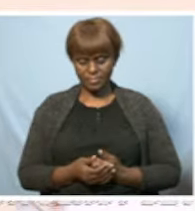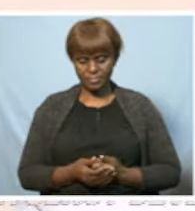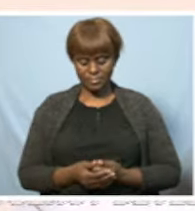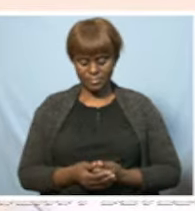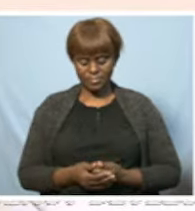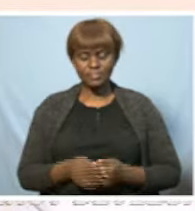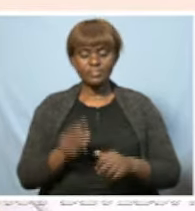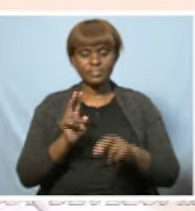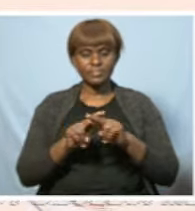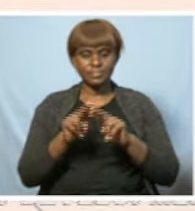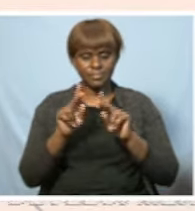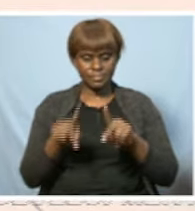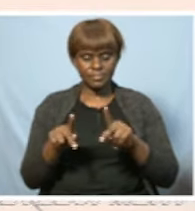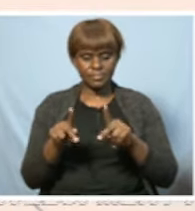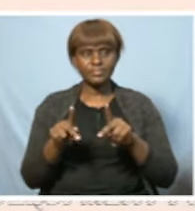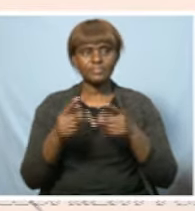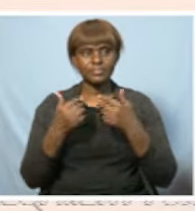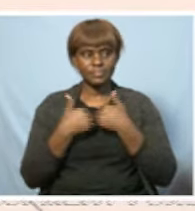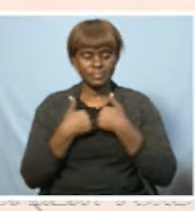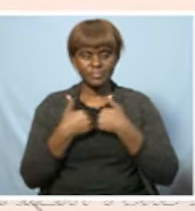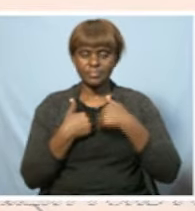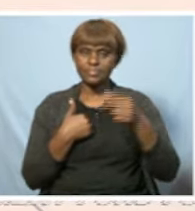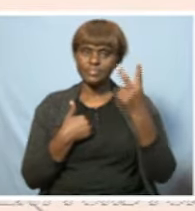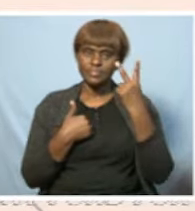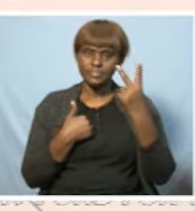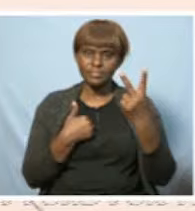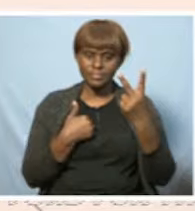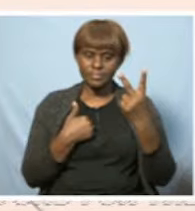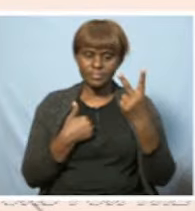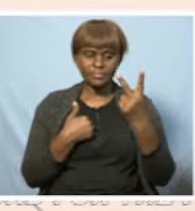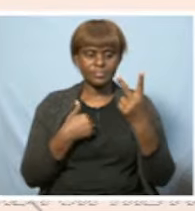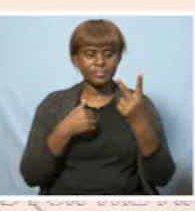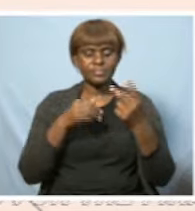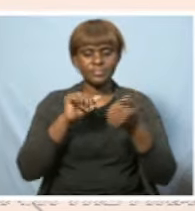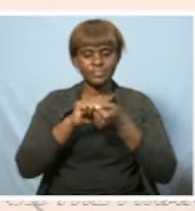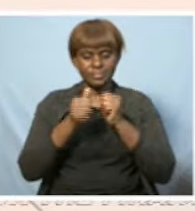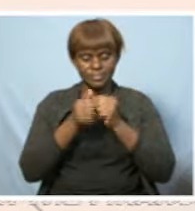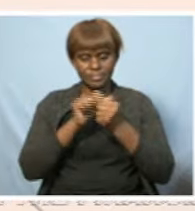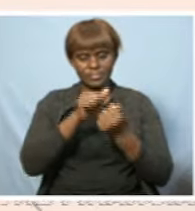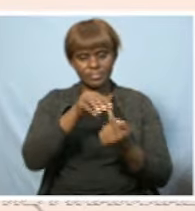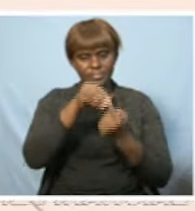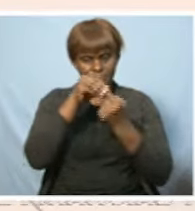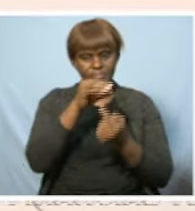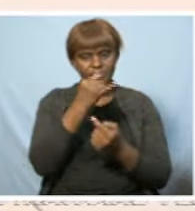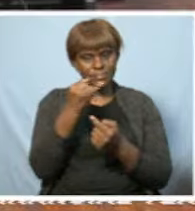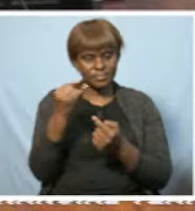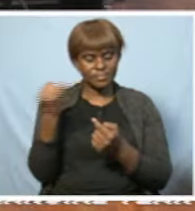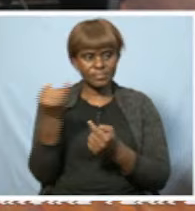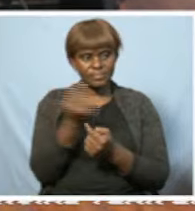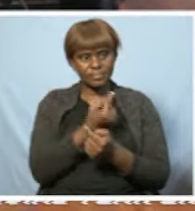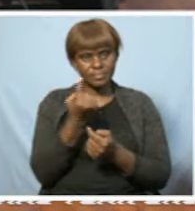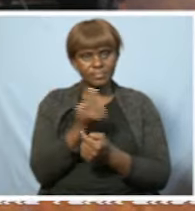Okay. Chair, we have two queries under specific issues. Just a moment.